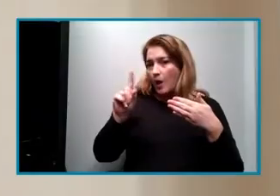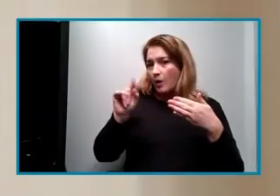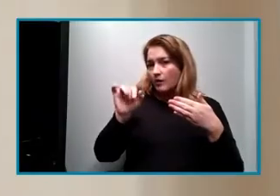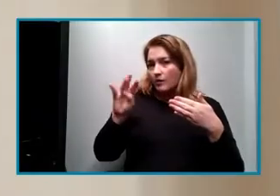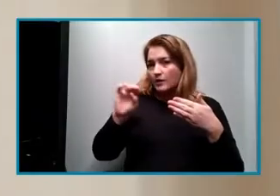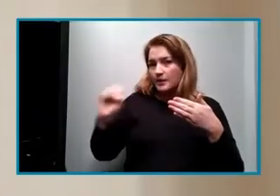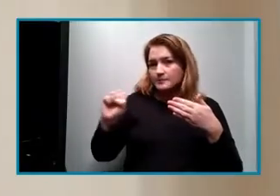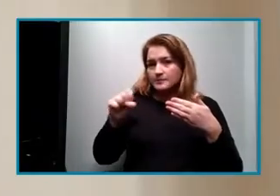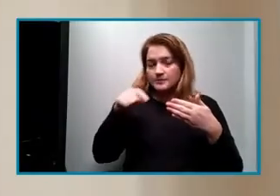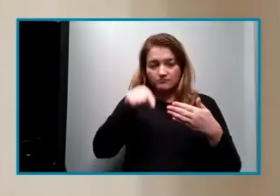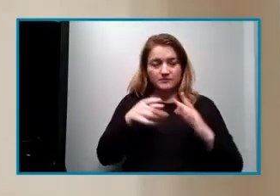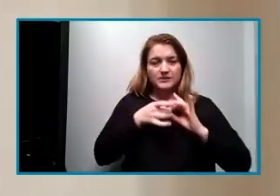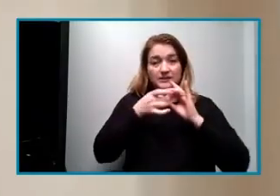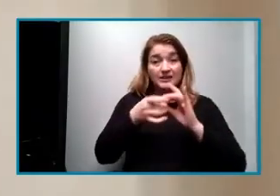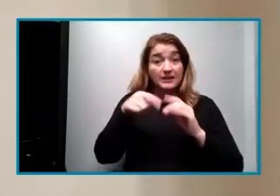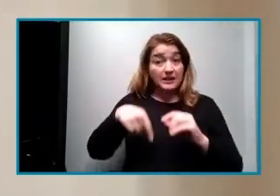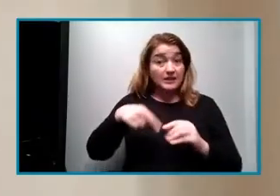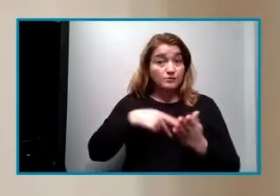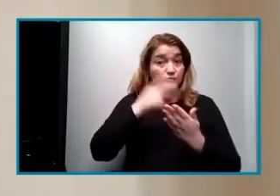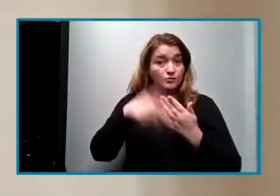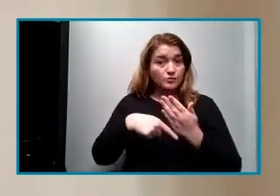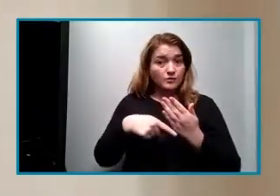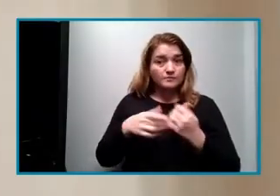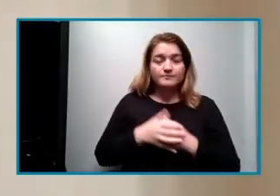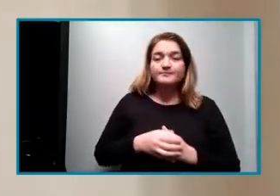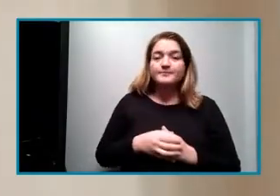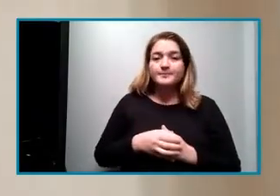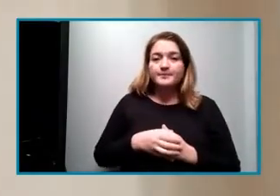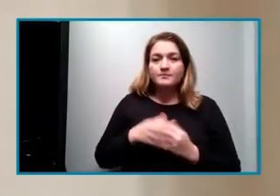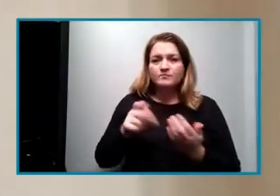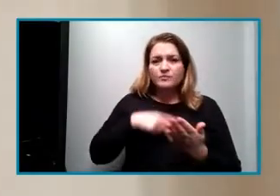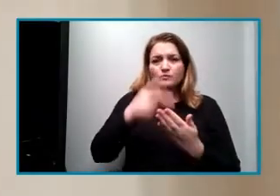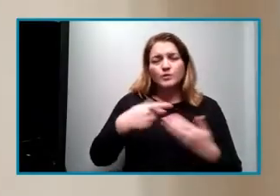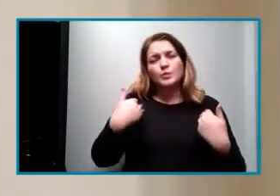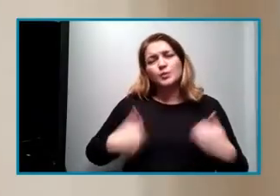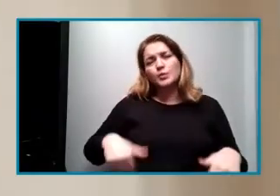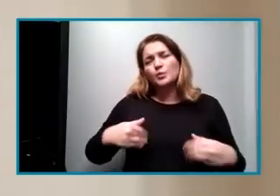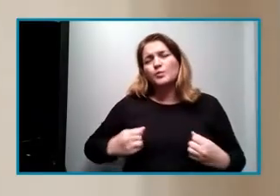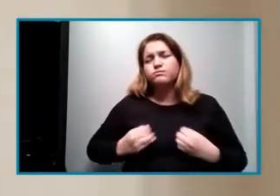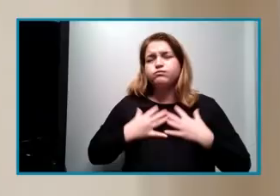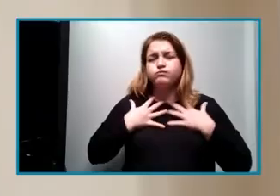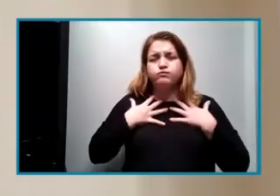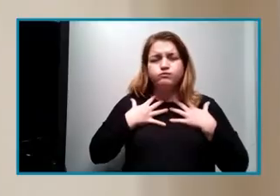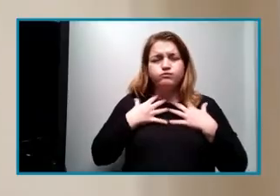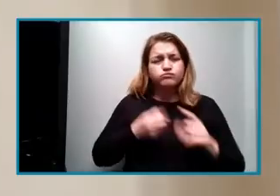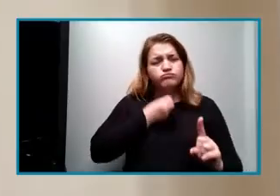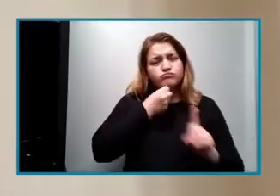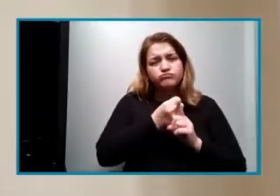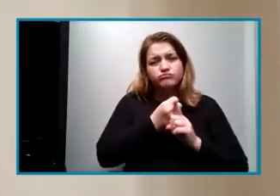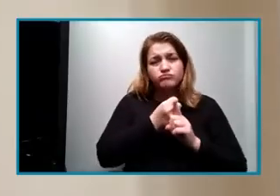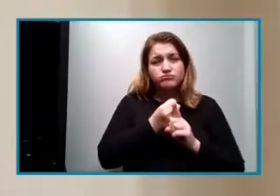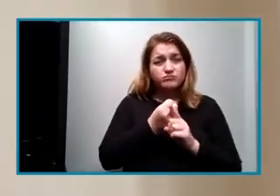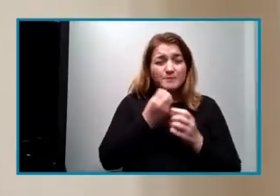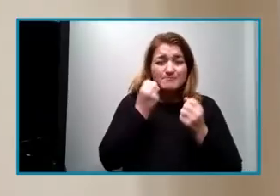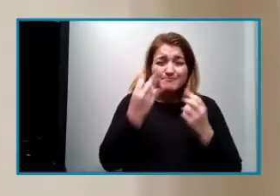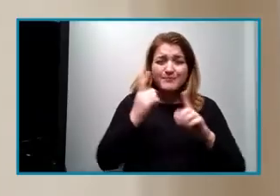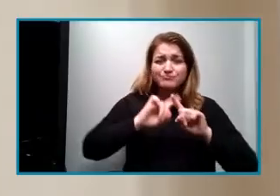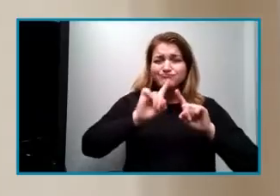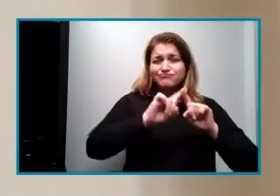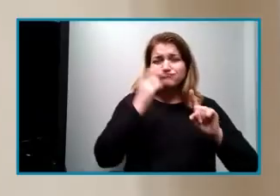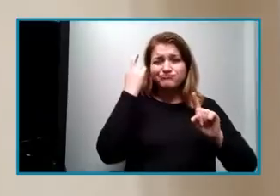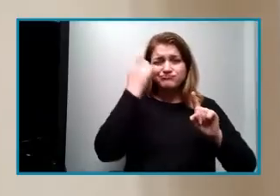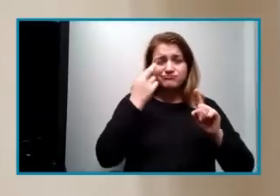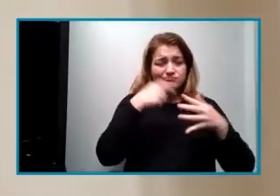Program. The projects have been inspiring and impactful for so many reasons and have also provided really